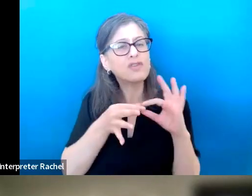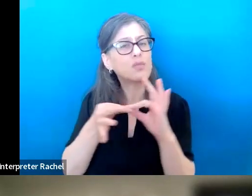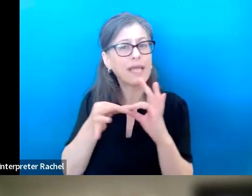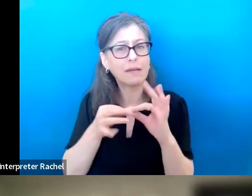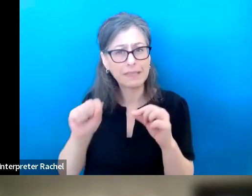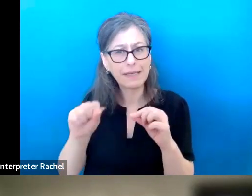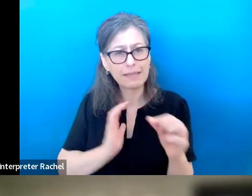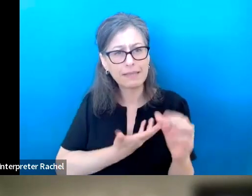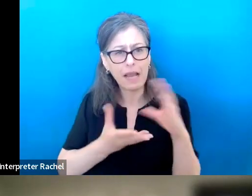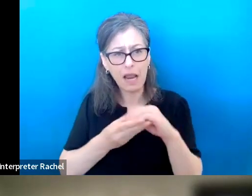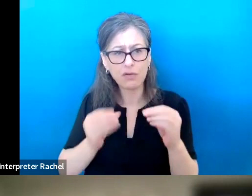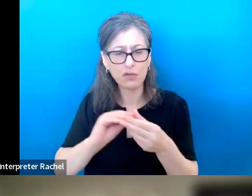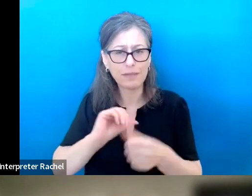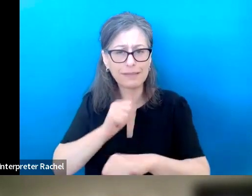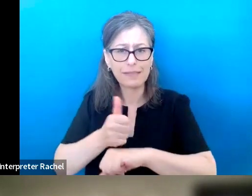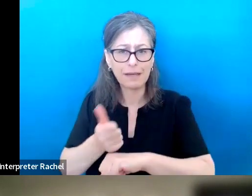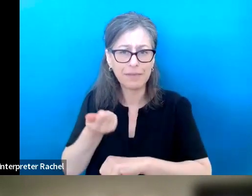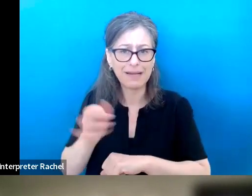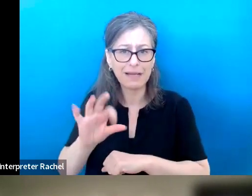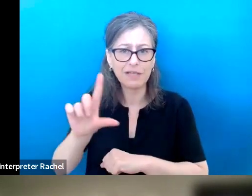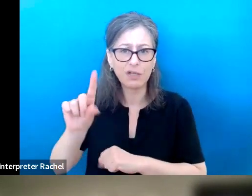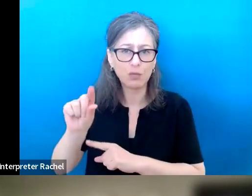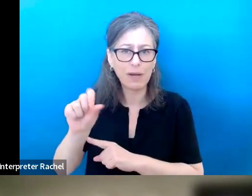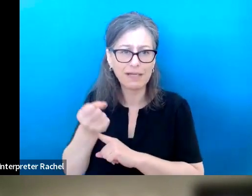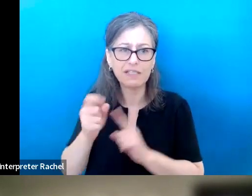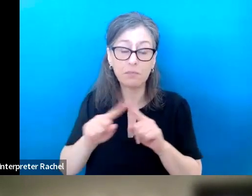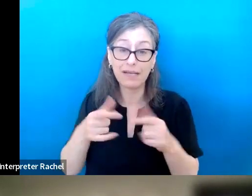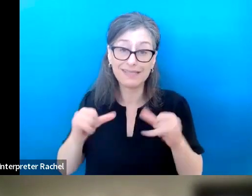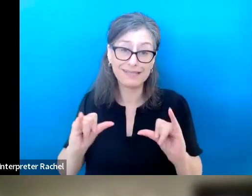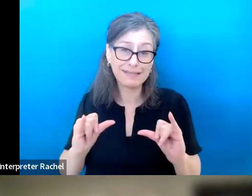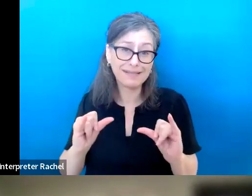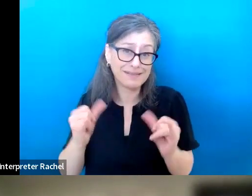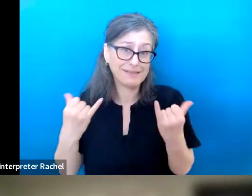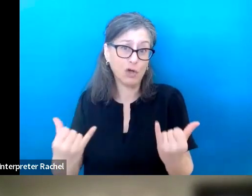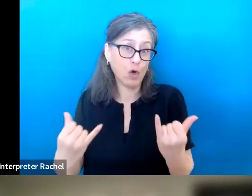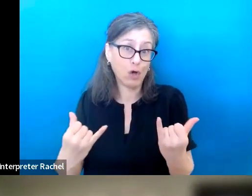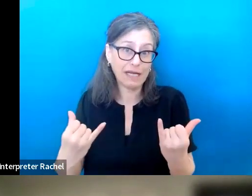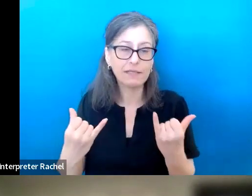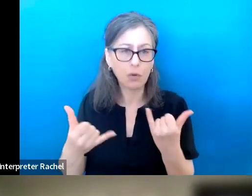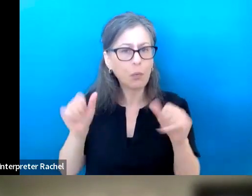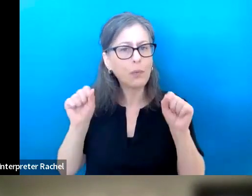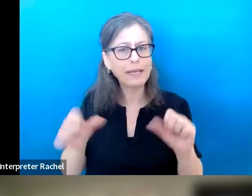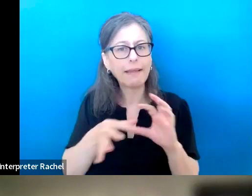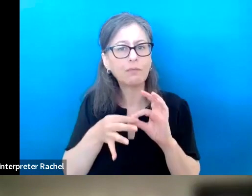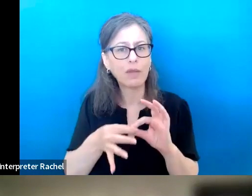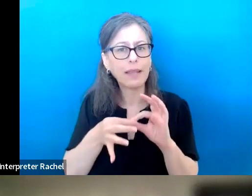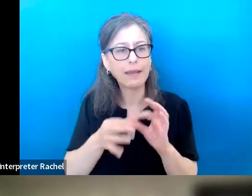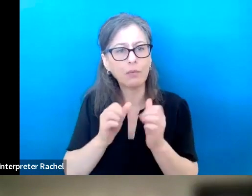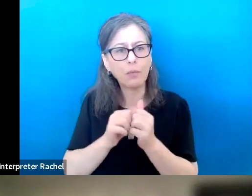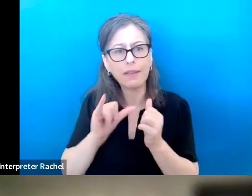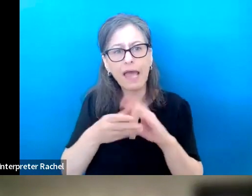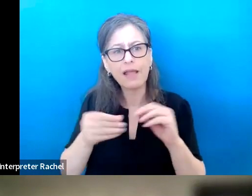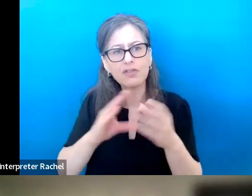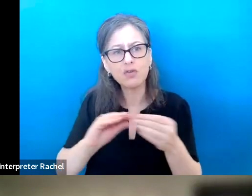Yes, our story is set in the 1920s, but I think it has one foot in the now as well. And I think we can relate to the story